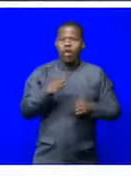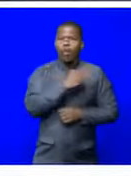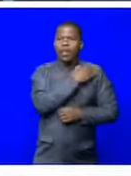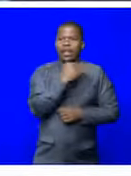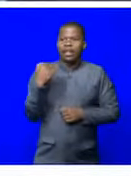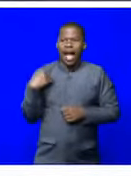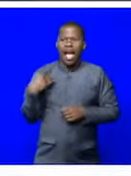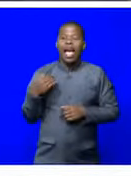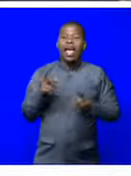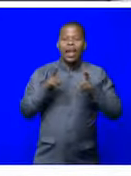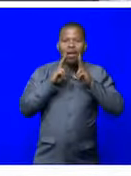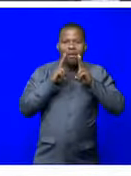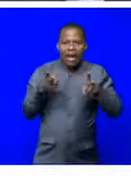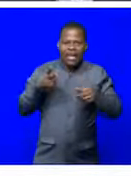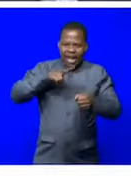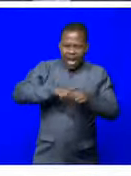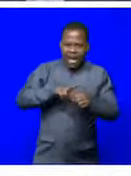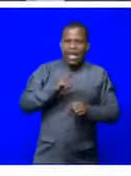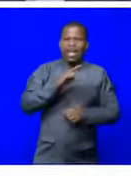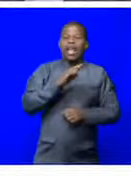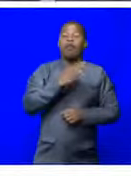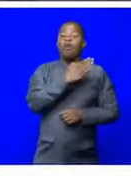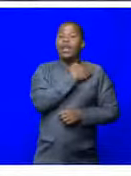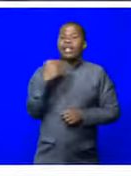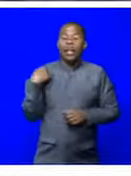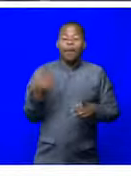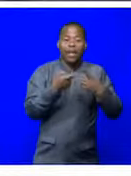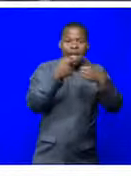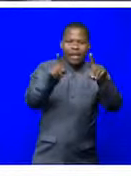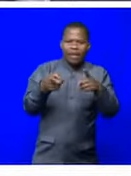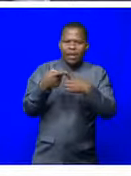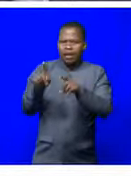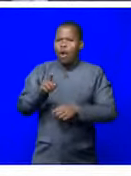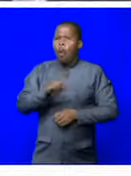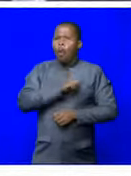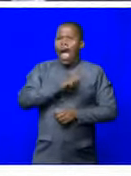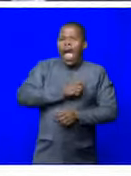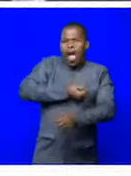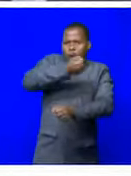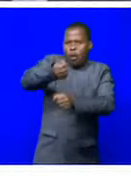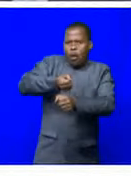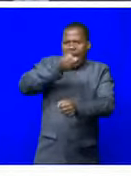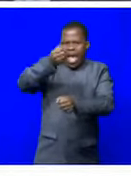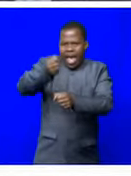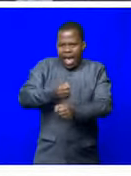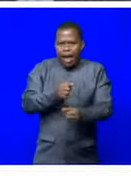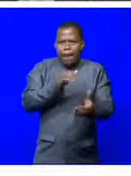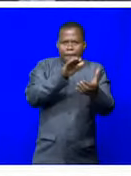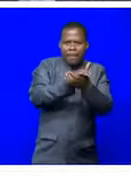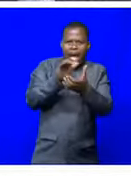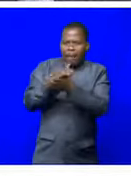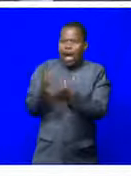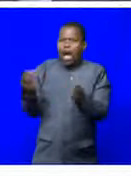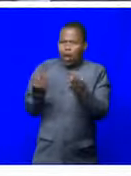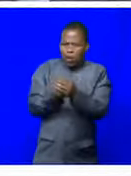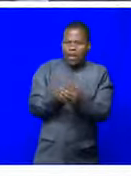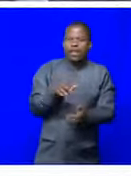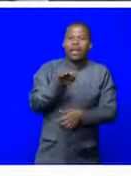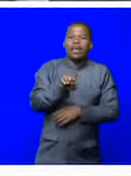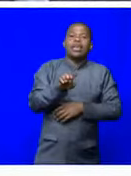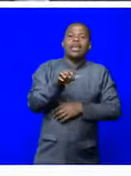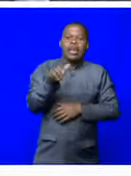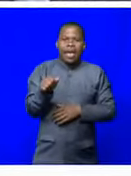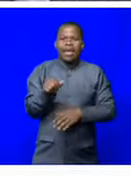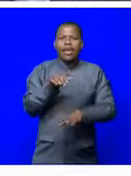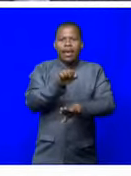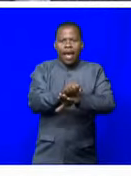Vilakati kanye ke netindvuna tembuso ngekubambisana naleli bandla njalo njalo. Itindzabeni kubika Sondo Mlangeni nginathemba